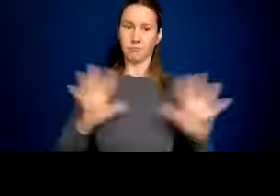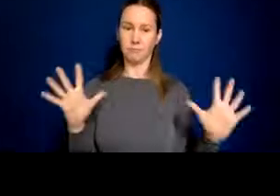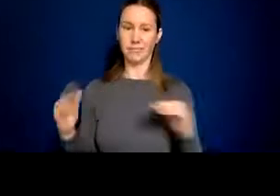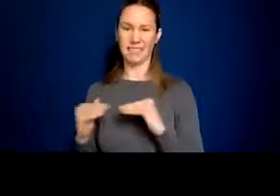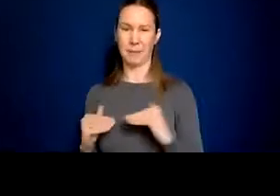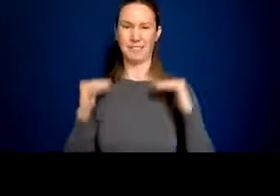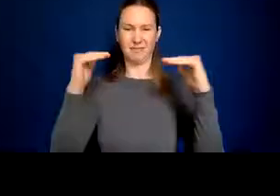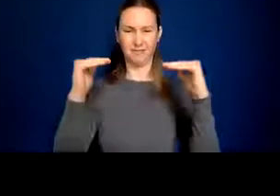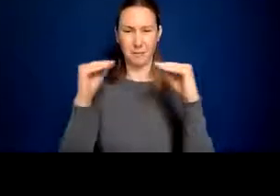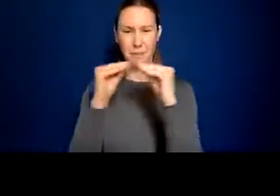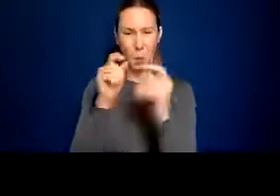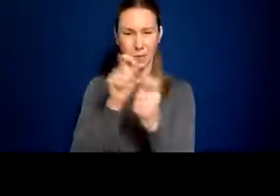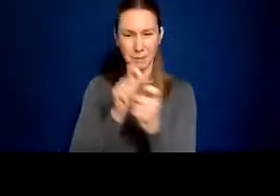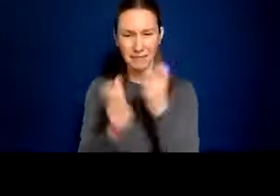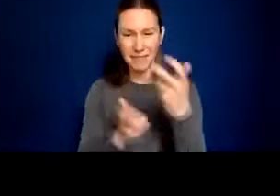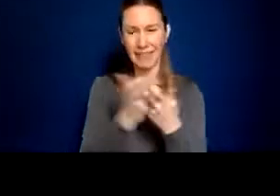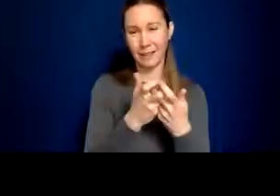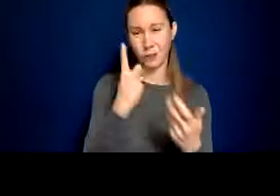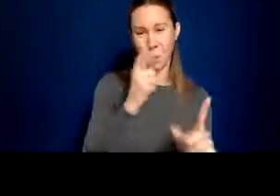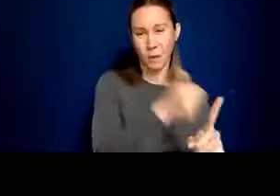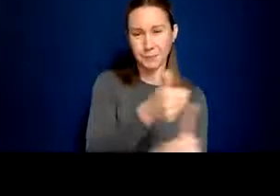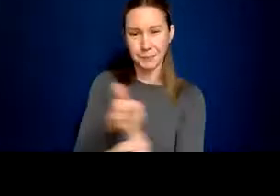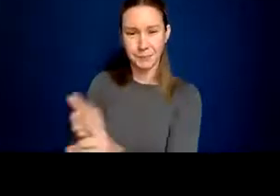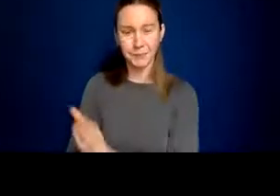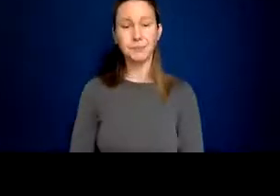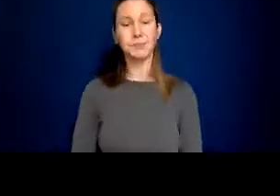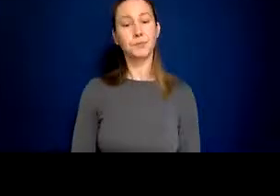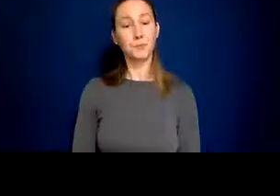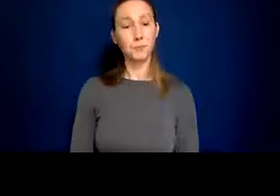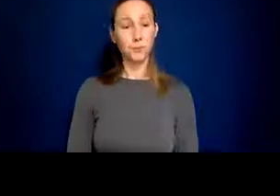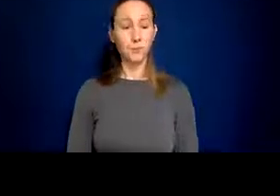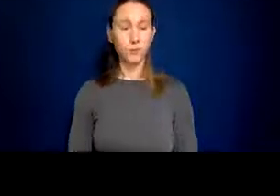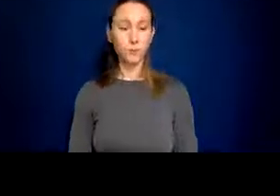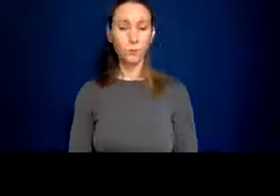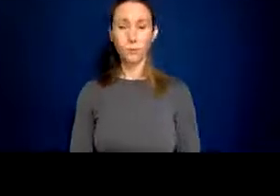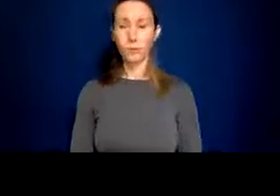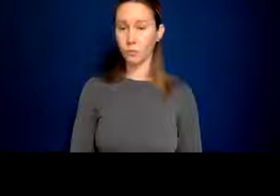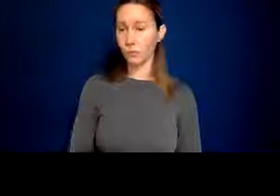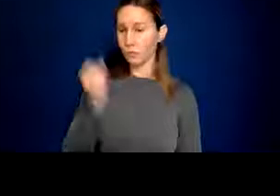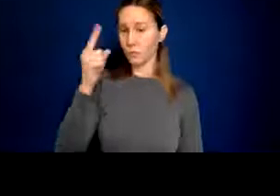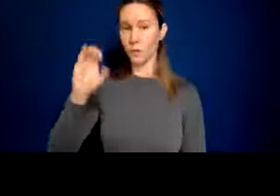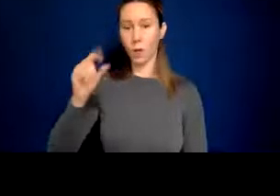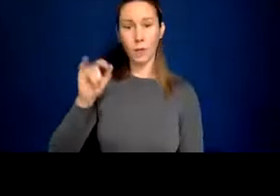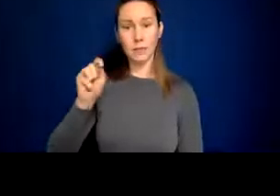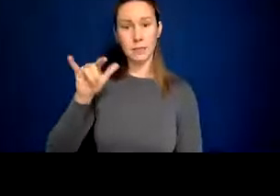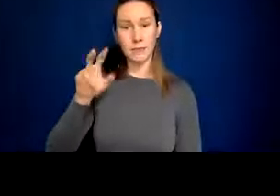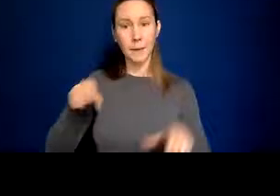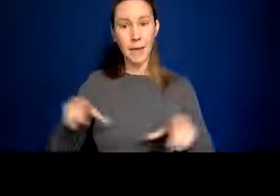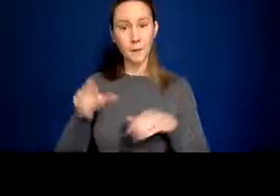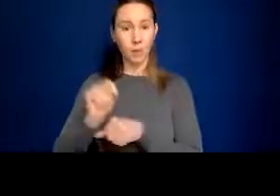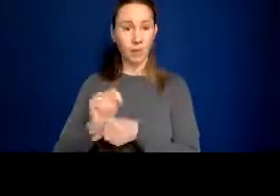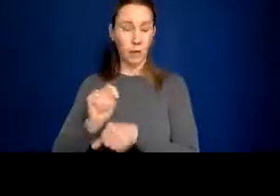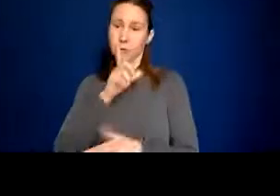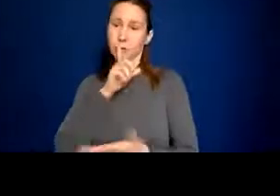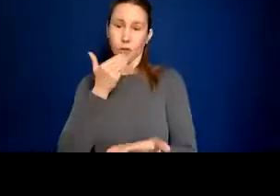Now, notice here that sometimes the cognitive behavioral therapy, basically counseling, is good for the caregiver, but